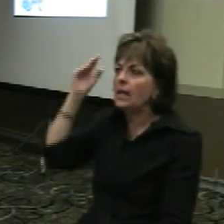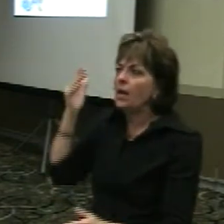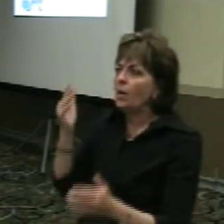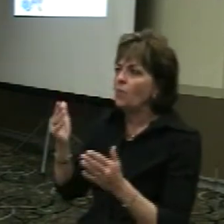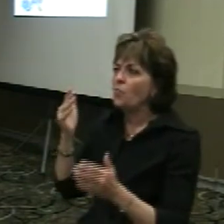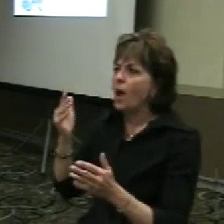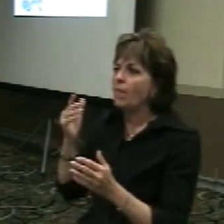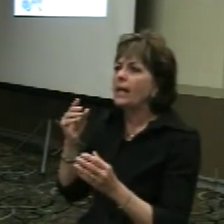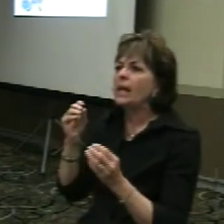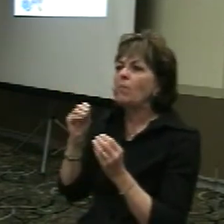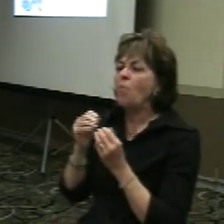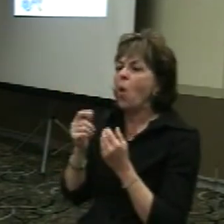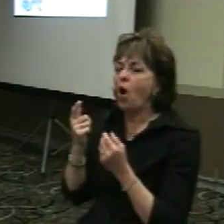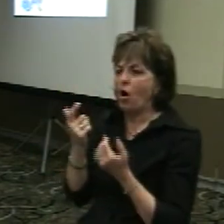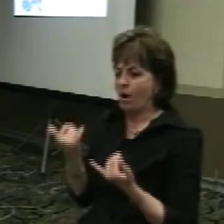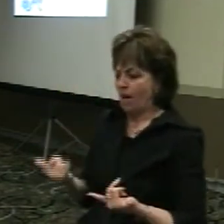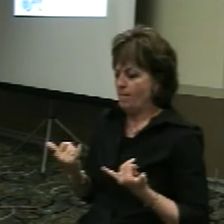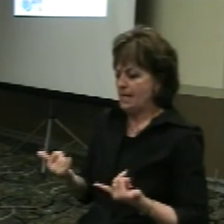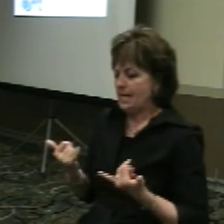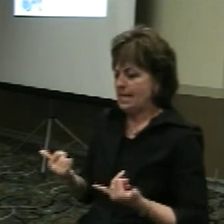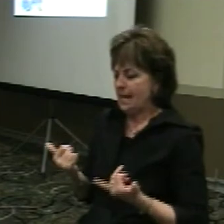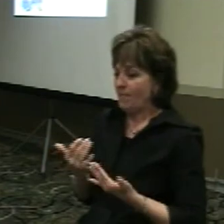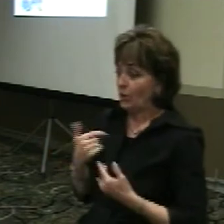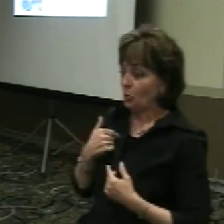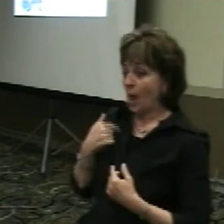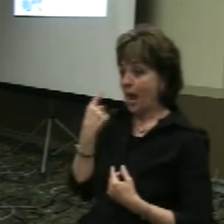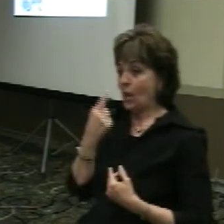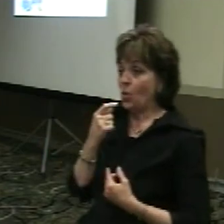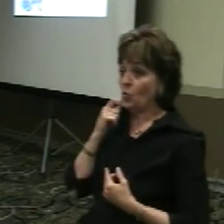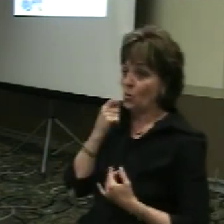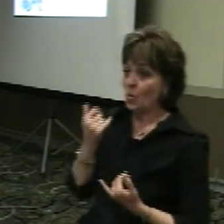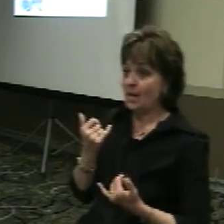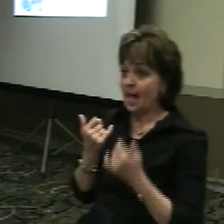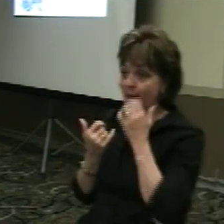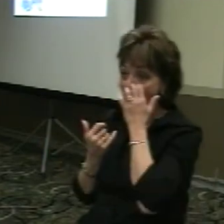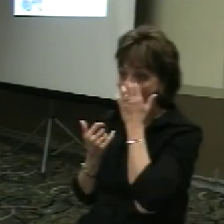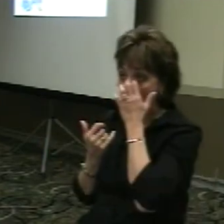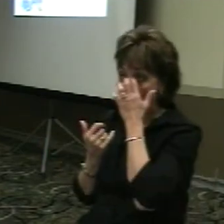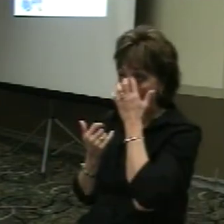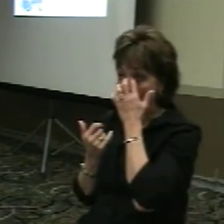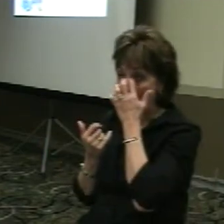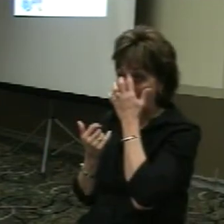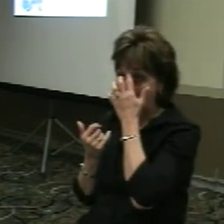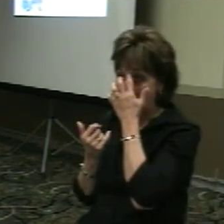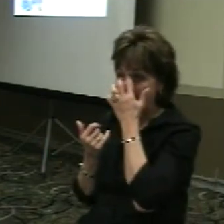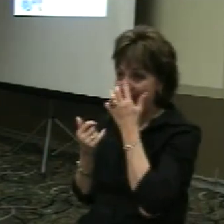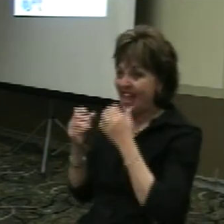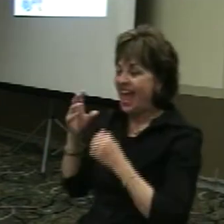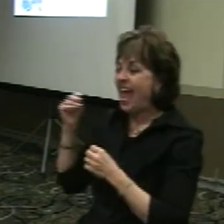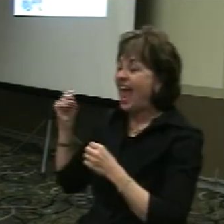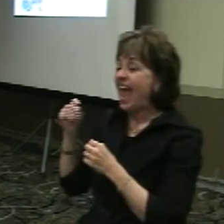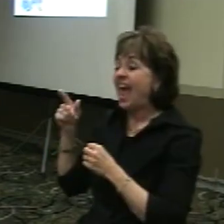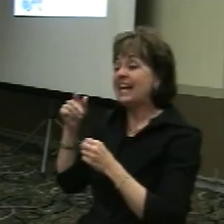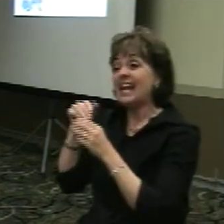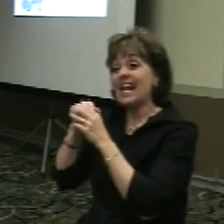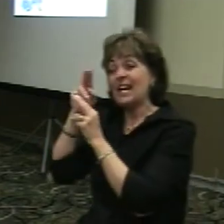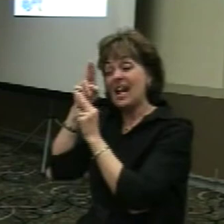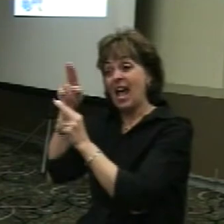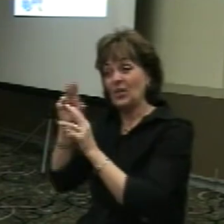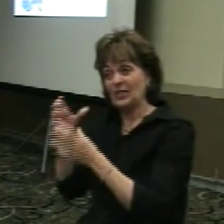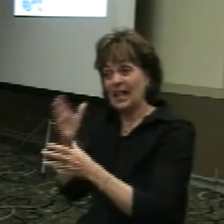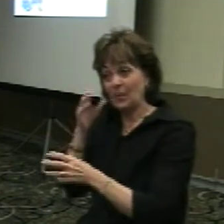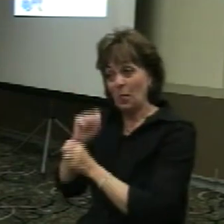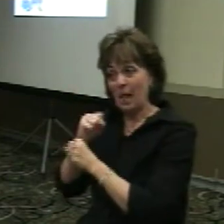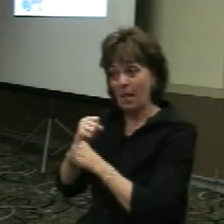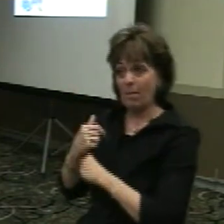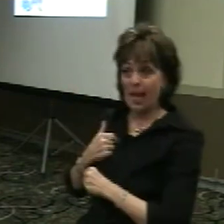Probably far more immediate kind of things. Do I look cool now? All right? Is being in an honors class going